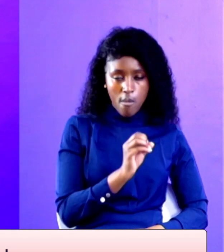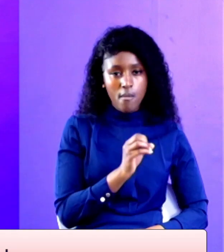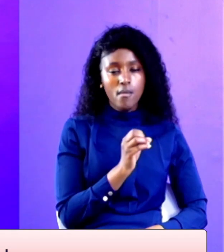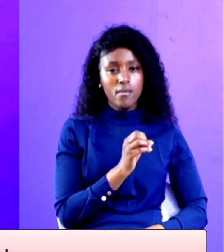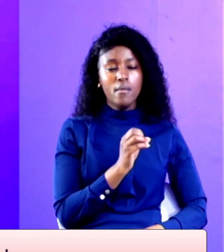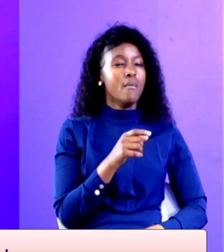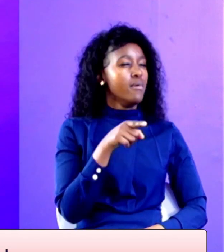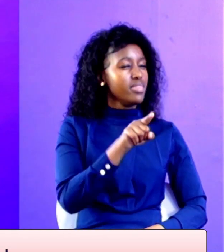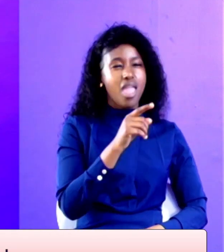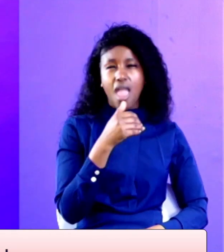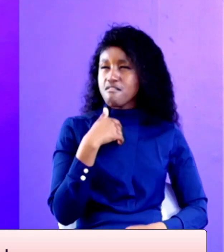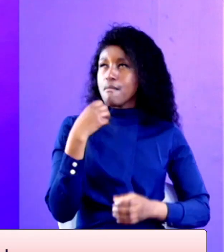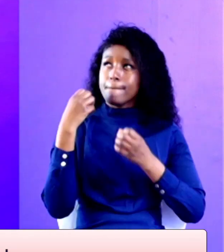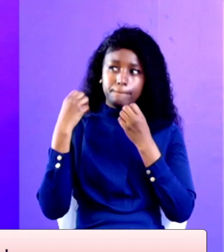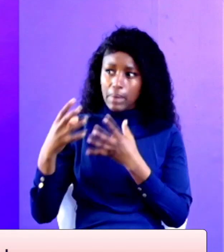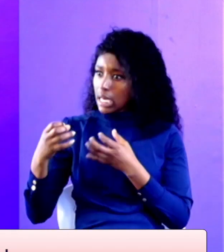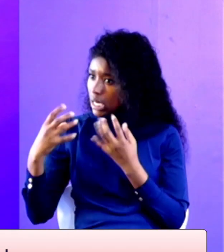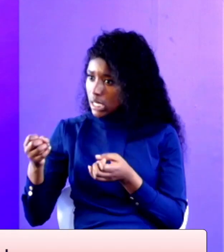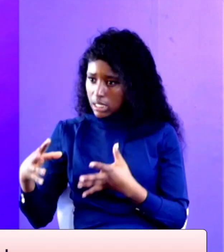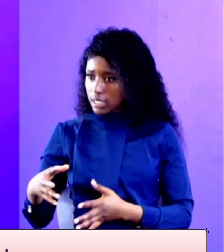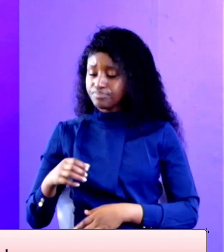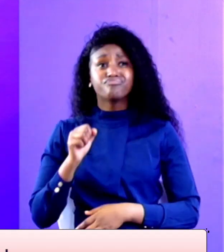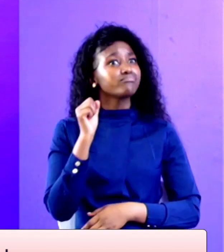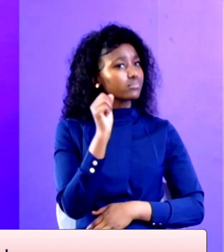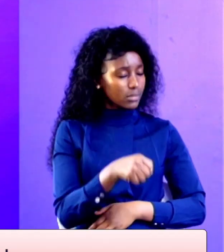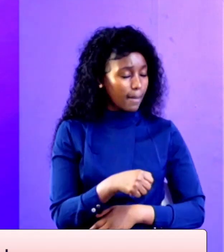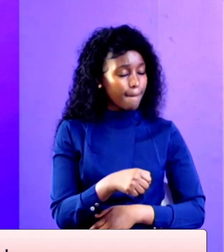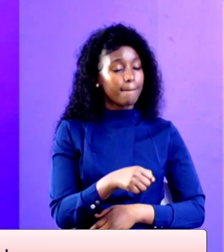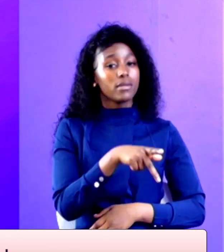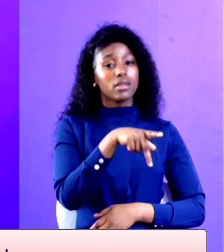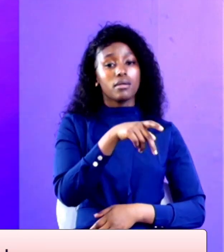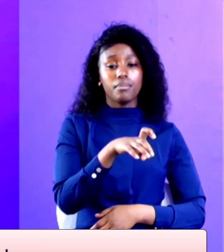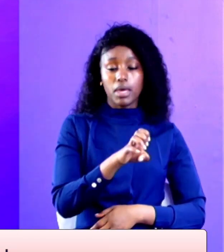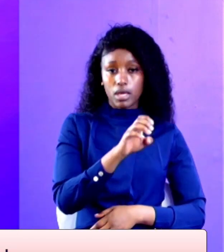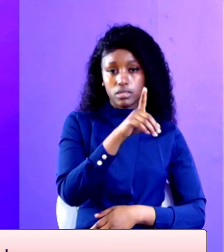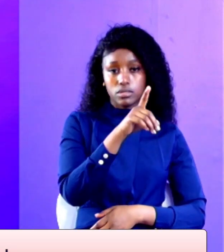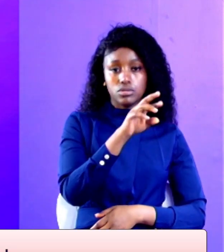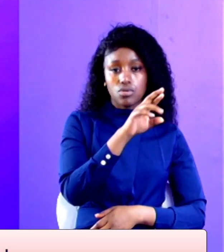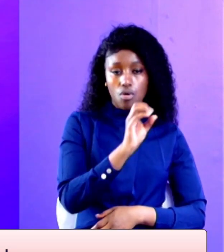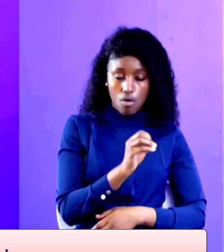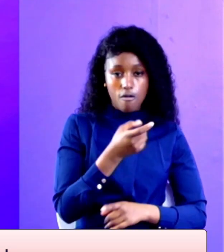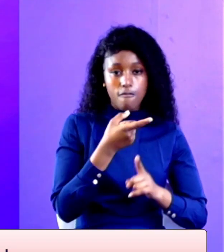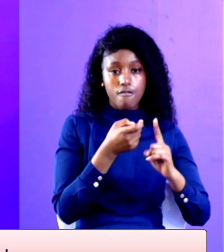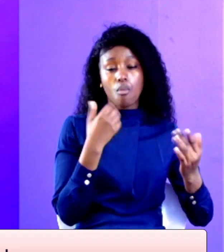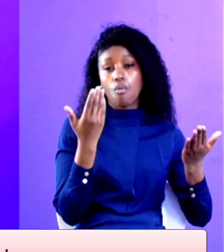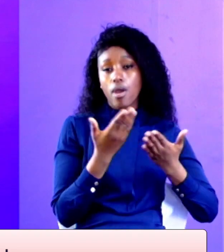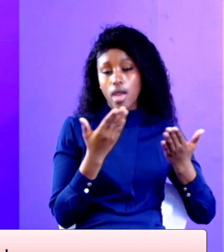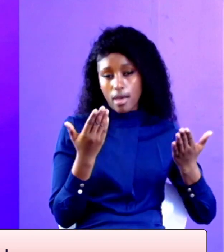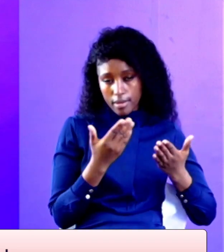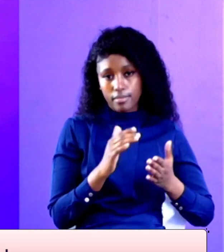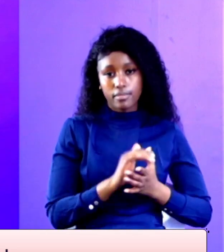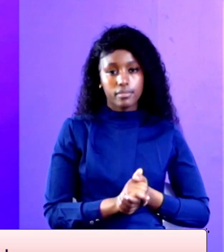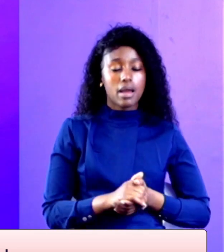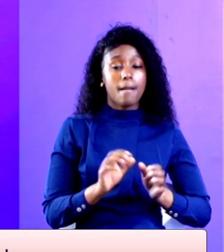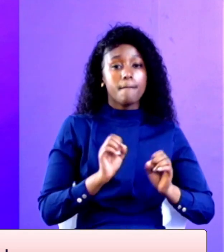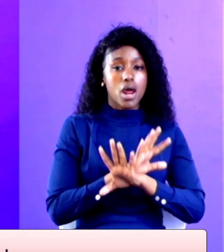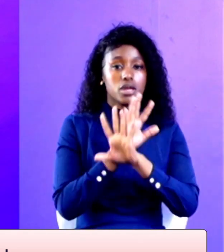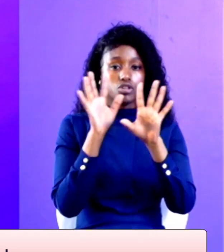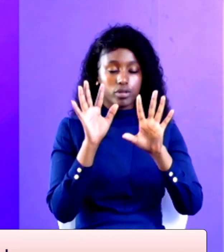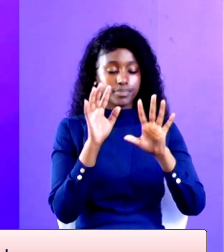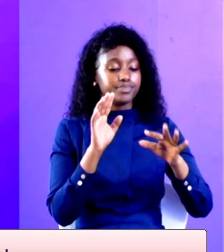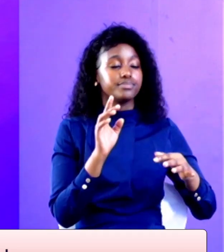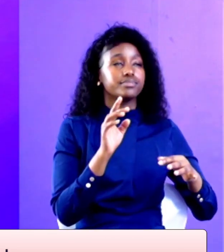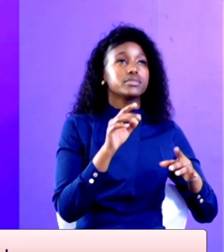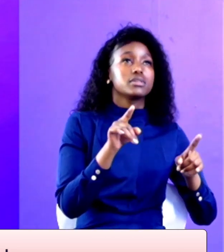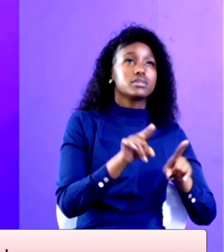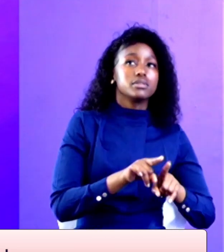wengi. They brought in Joao Pedro. That was from Brighton. Yes.